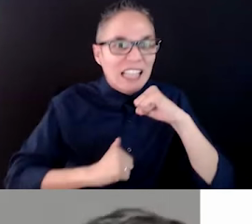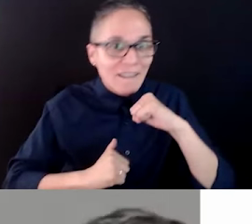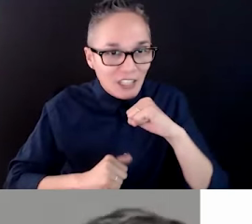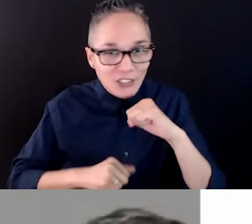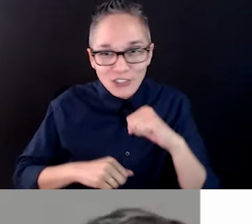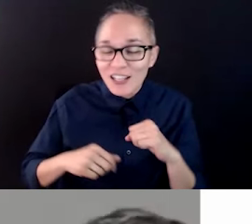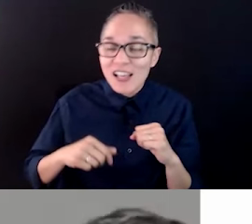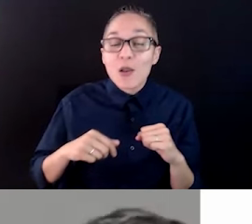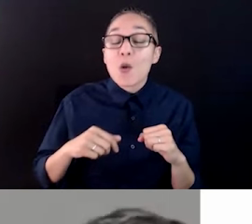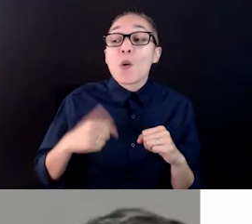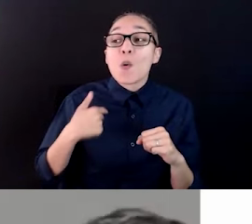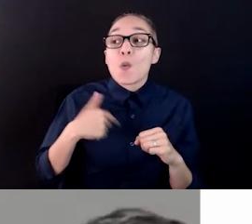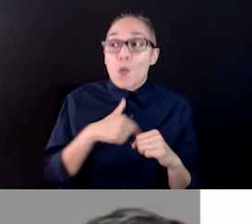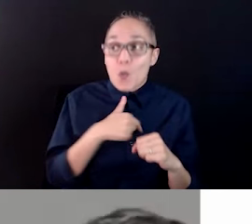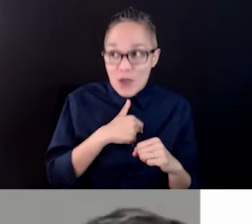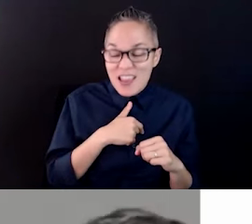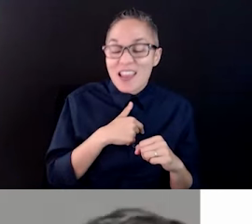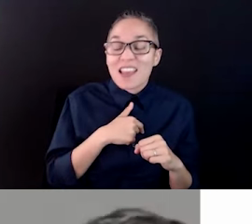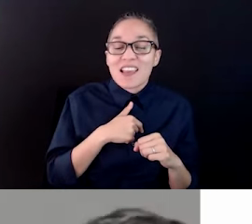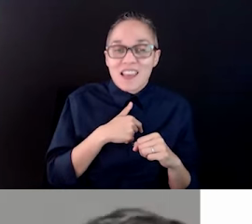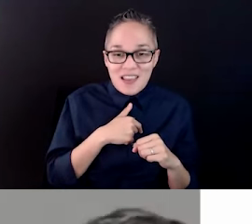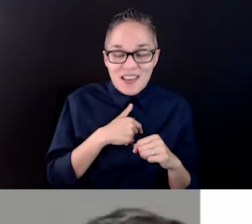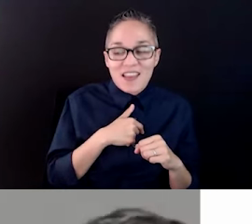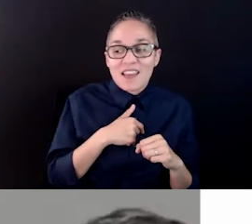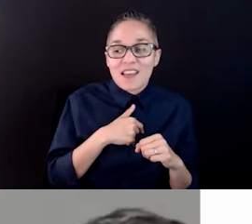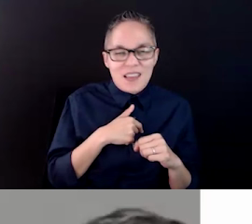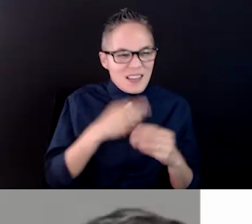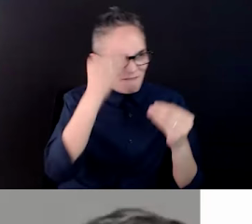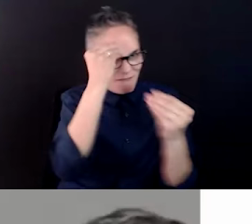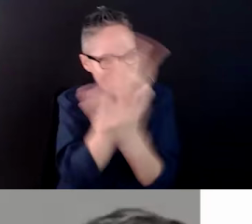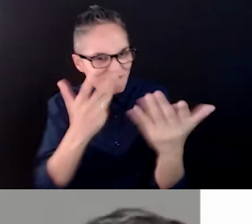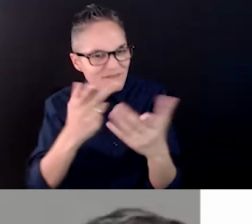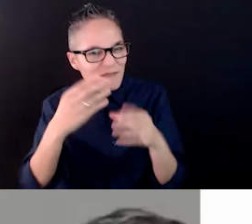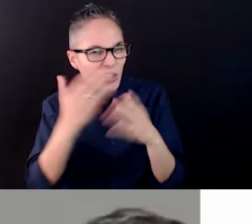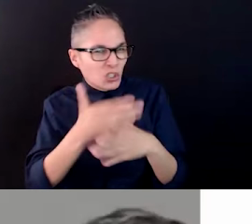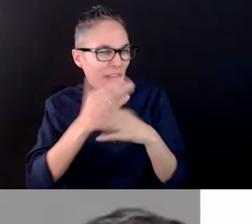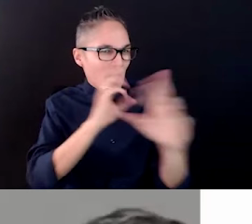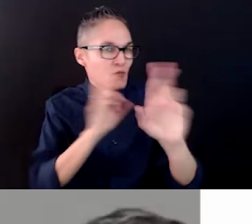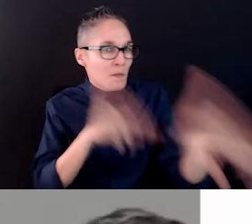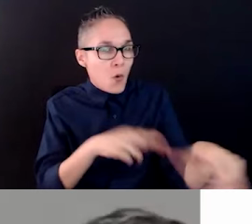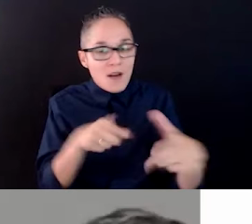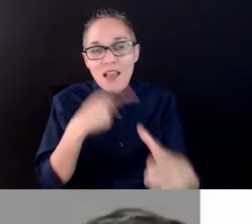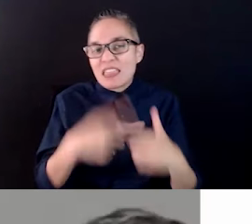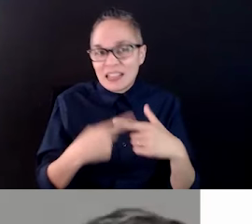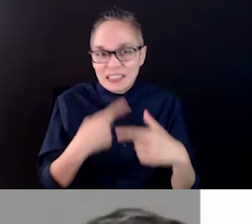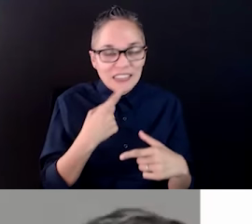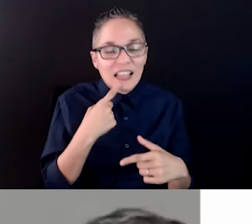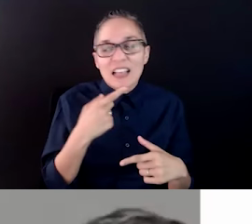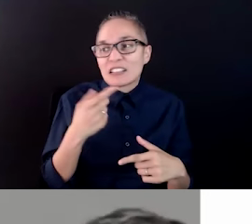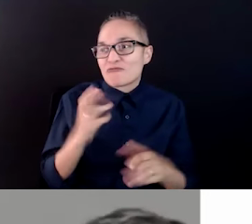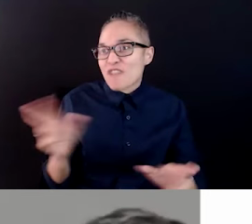So once we reported out and stuff, and then I think we brought it to your attention. Yep. And then we're like, let's make buttons.